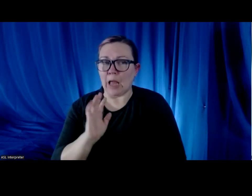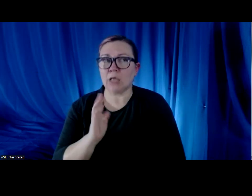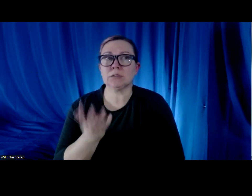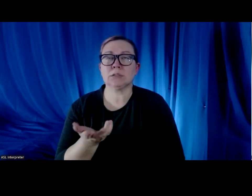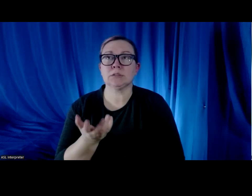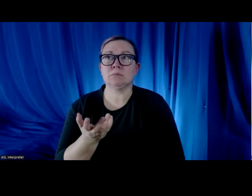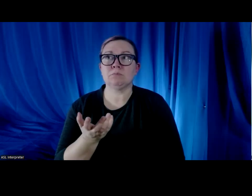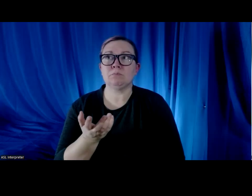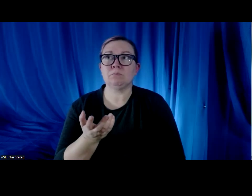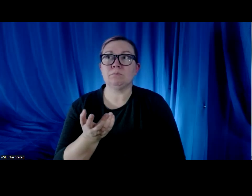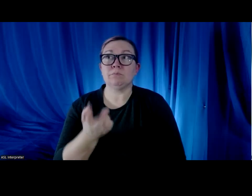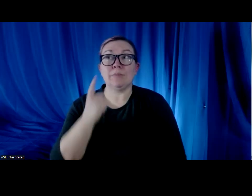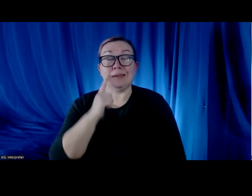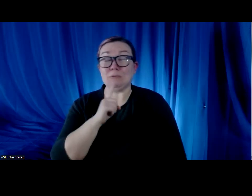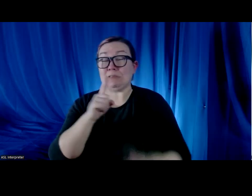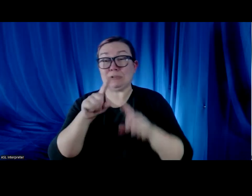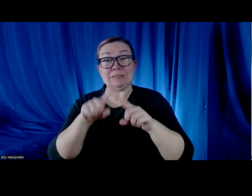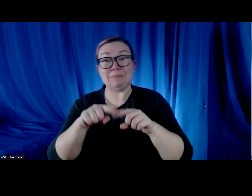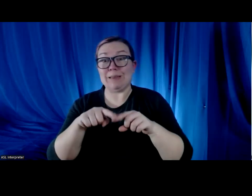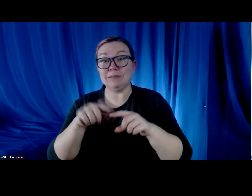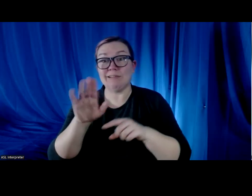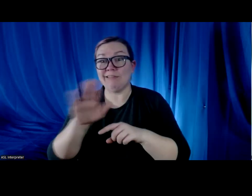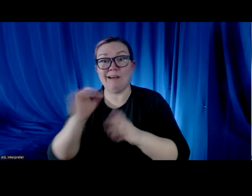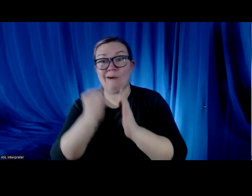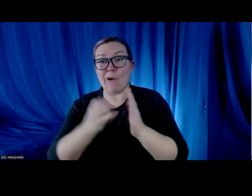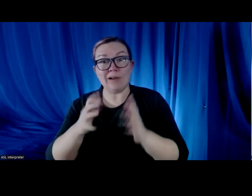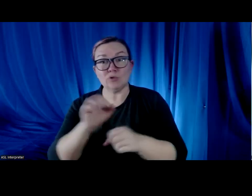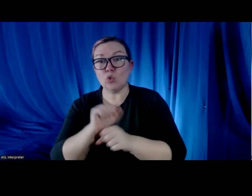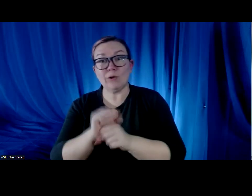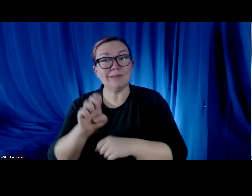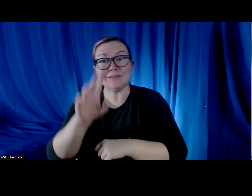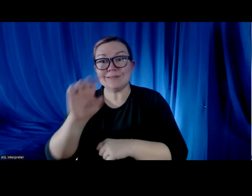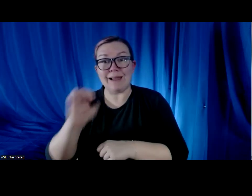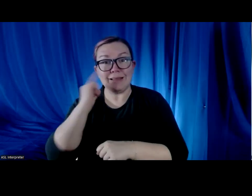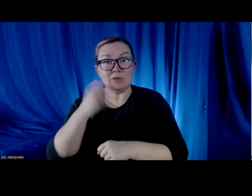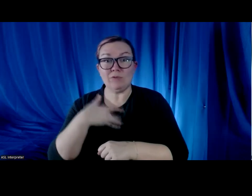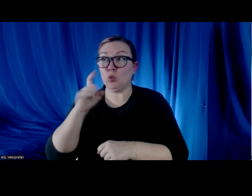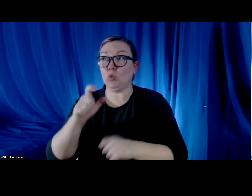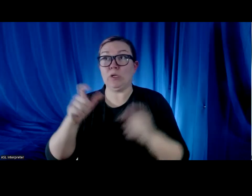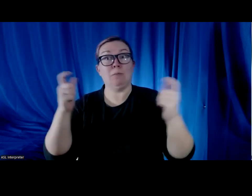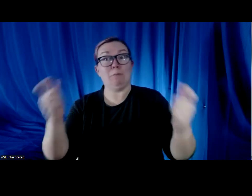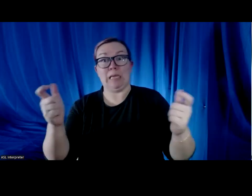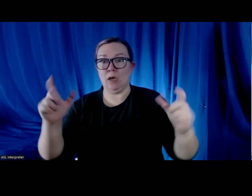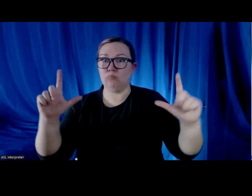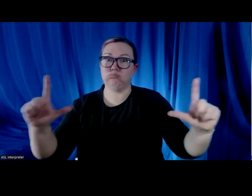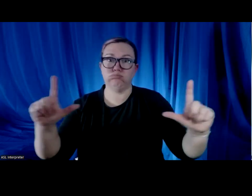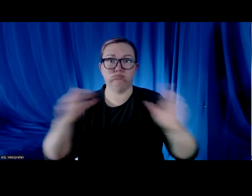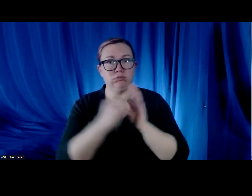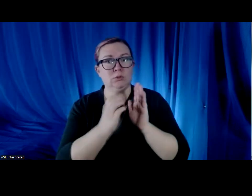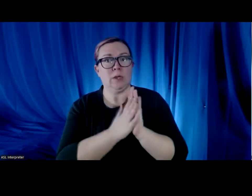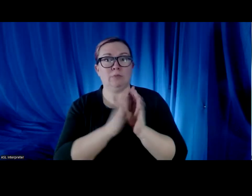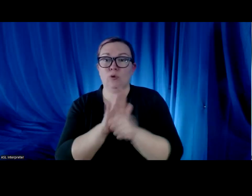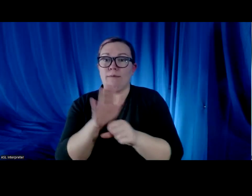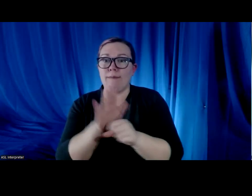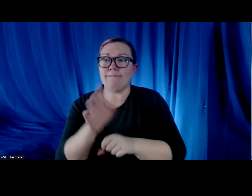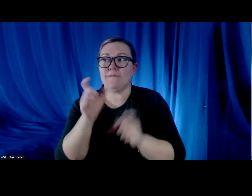I think it really depends on the artist's working style. If you Mhm. feel like you need to work large to be able to capture